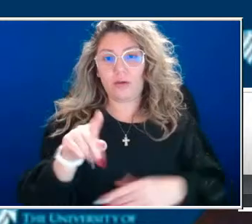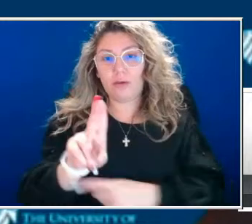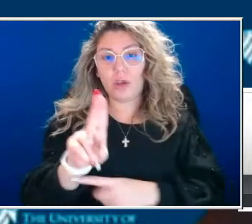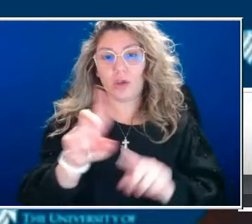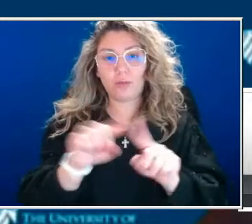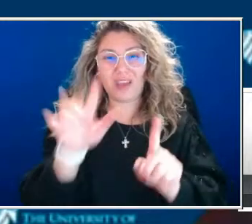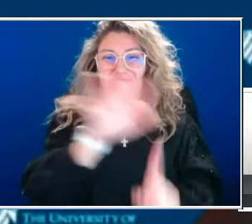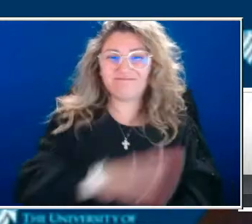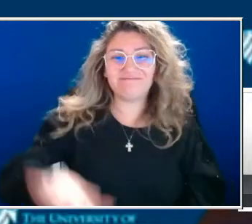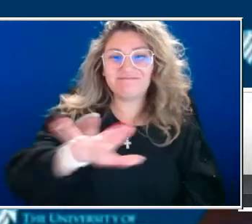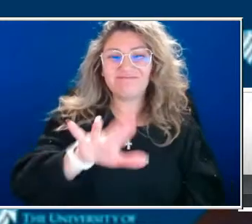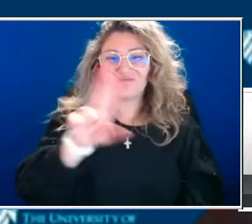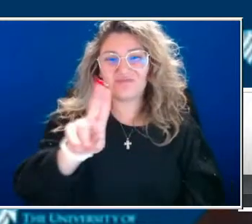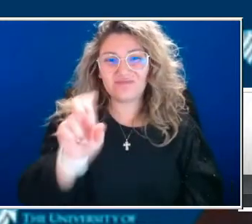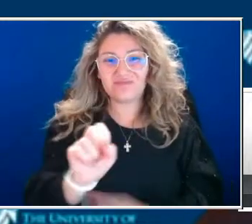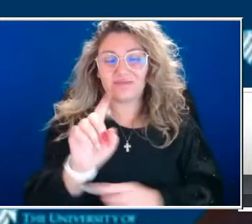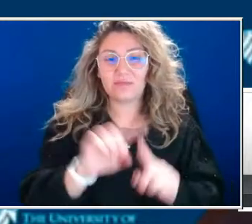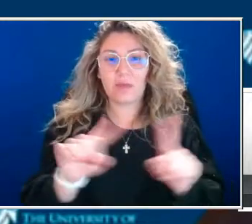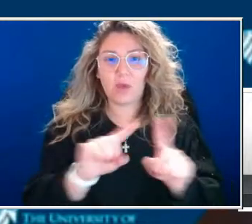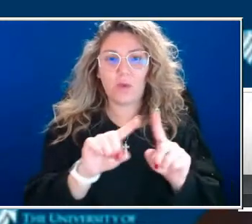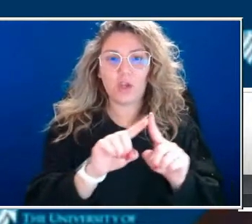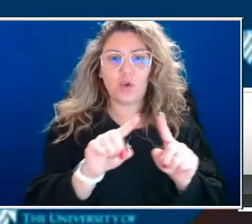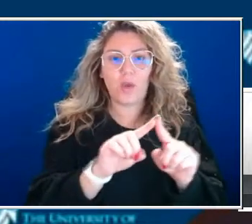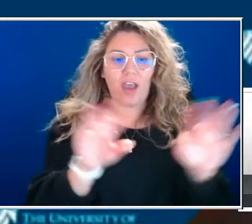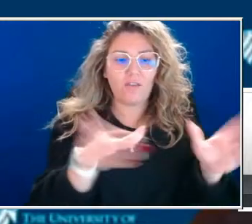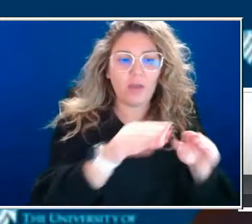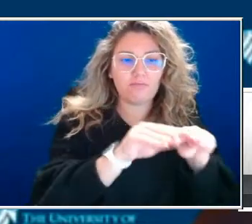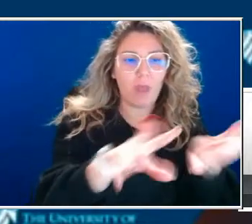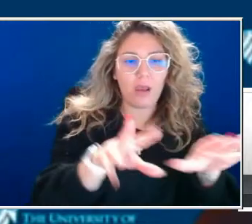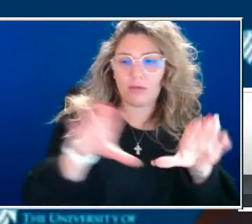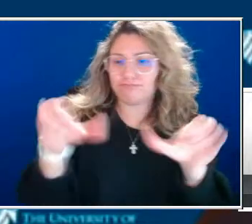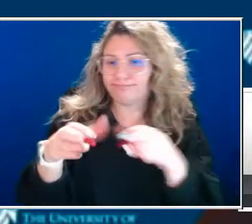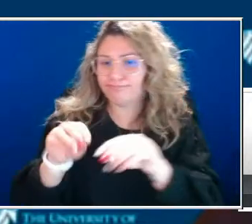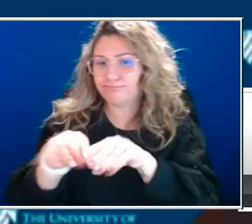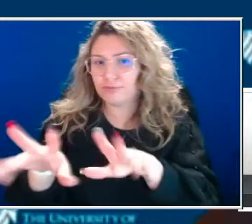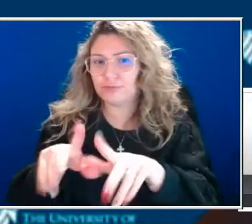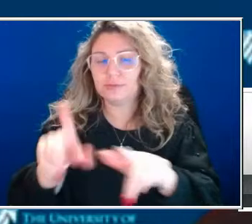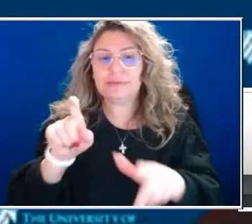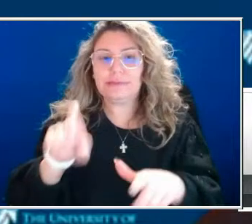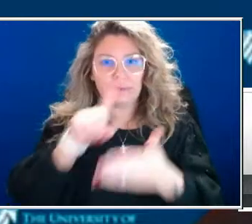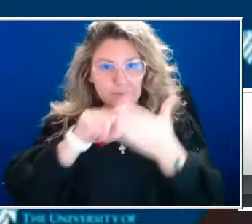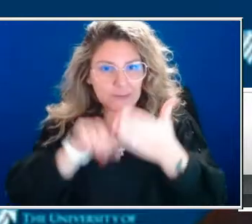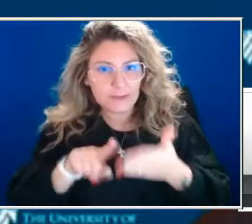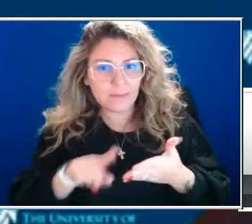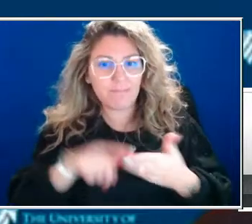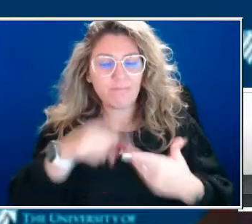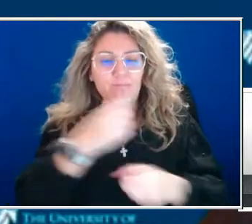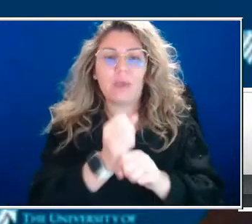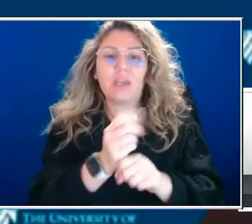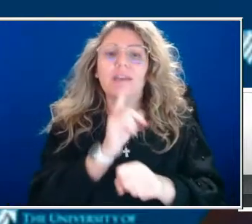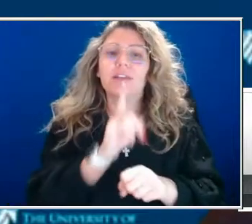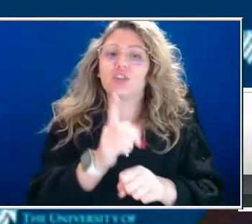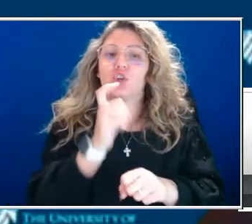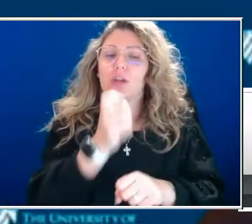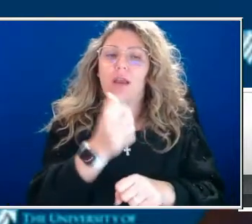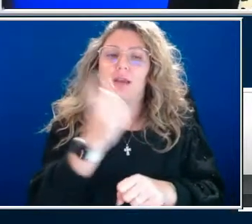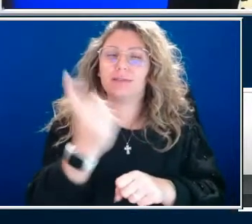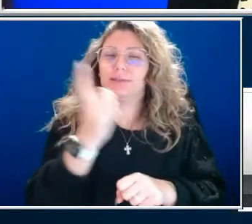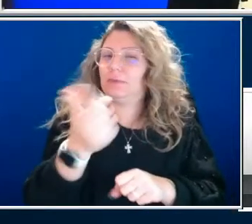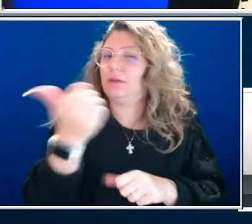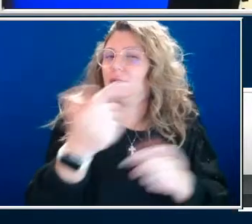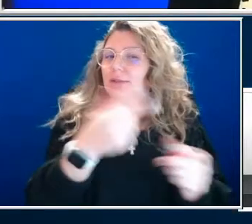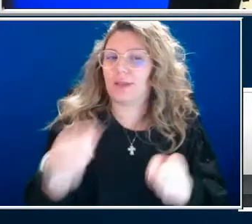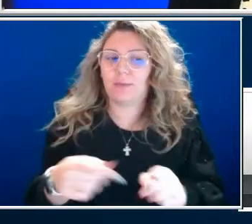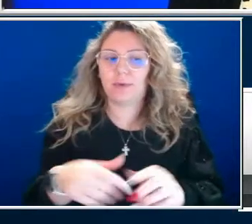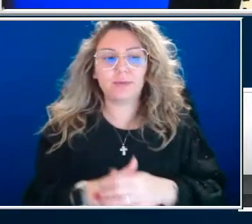nation. But when you do have clusters, those definitely need to be investigated to make sure there isn't a common source or something else is going on. Doc